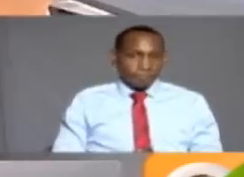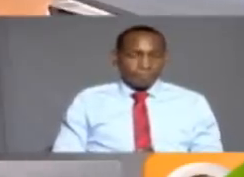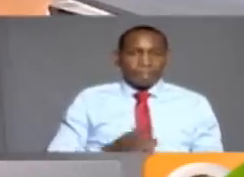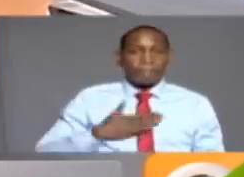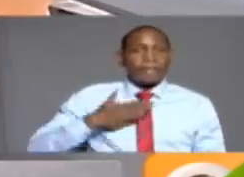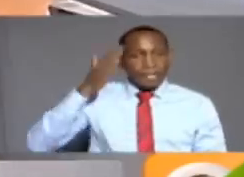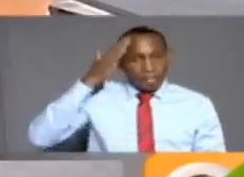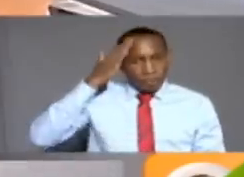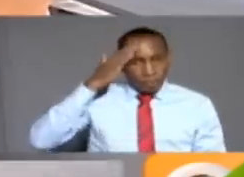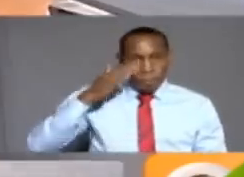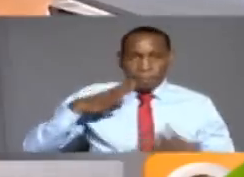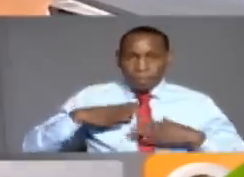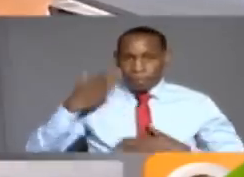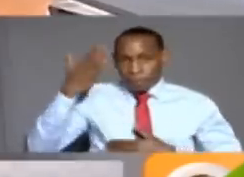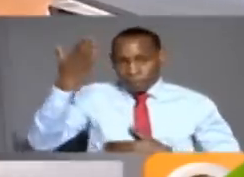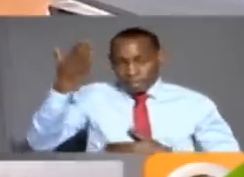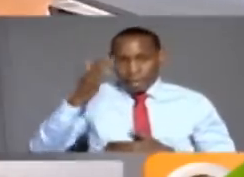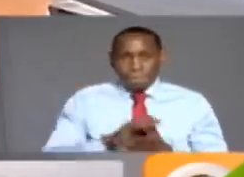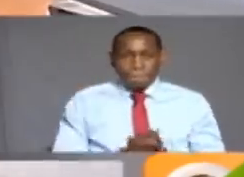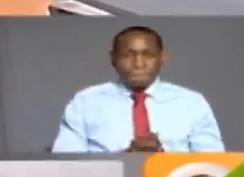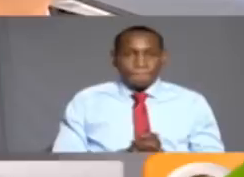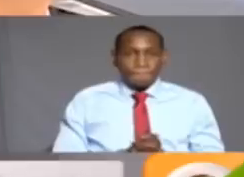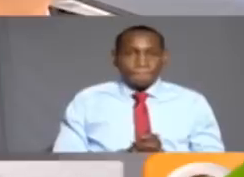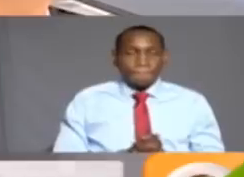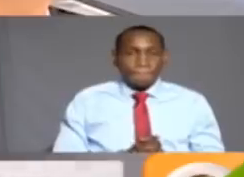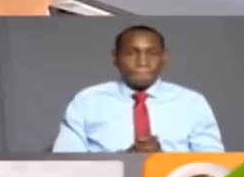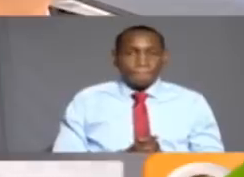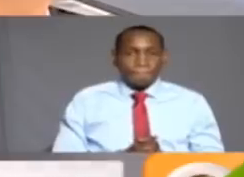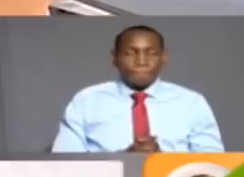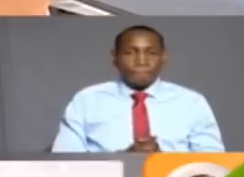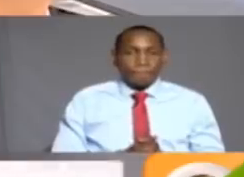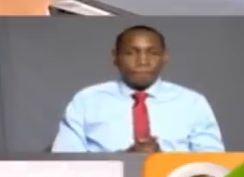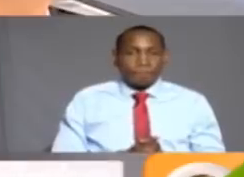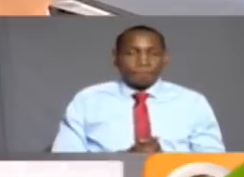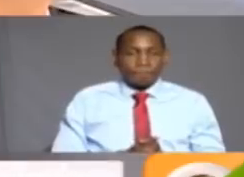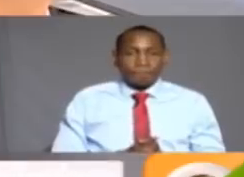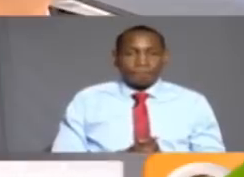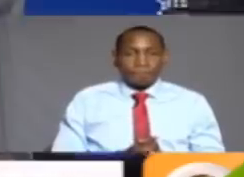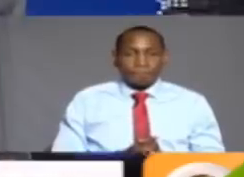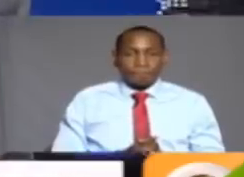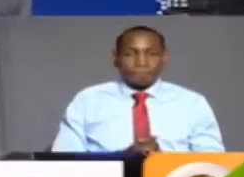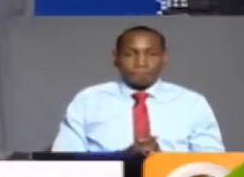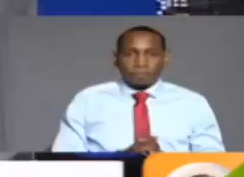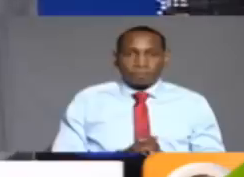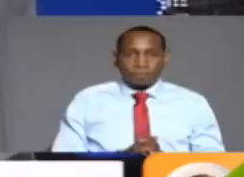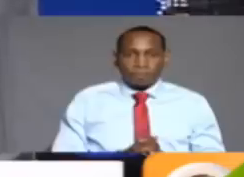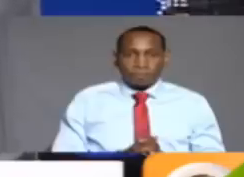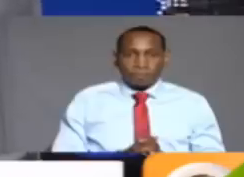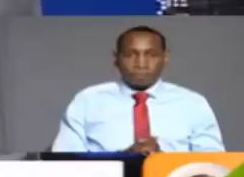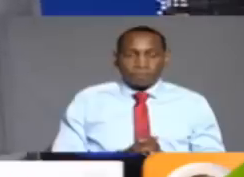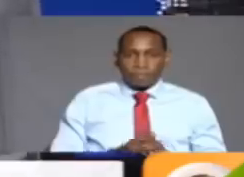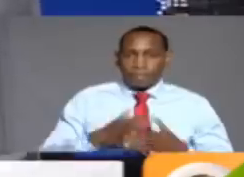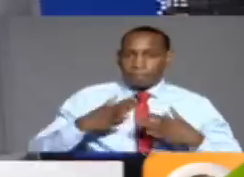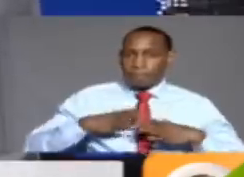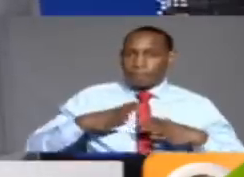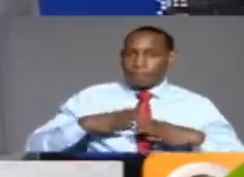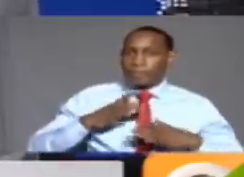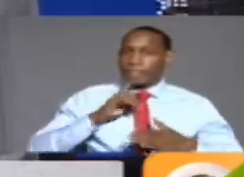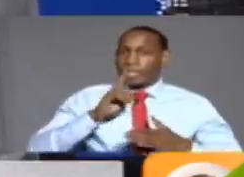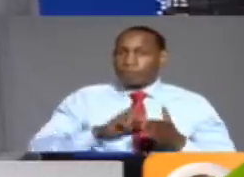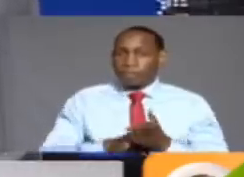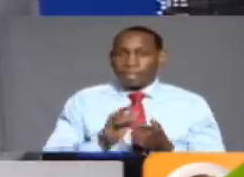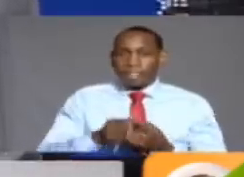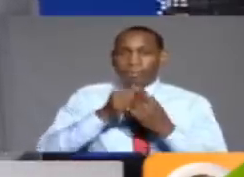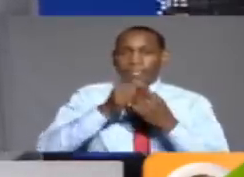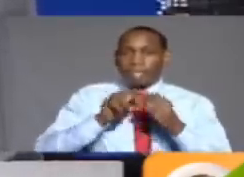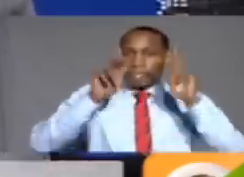know what his people. And you're inside with him. Yeah, he's my good friend. You. Yeah. So according to what people tell me, in especially in